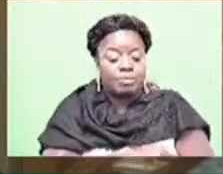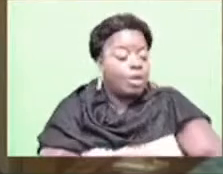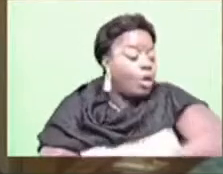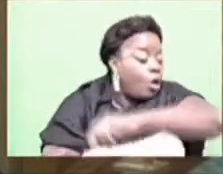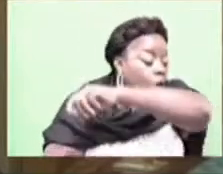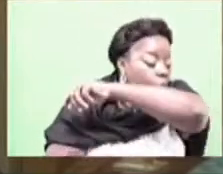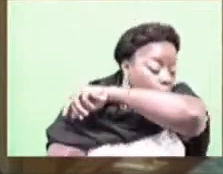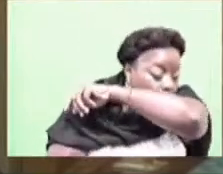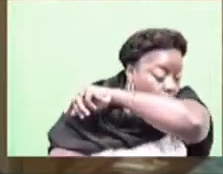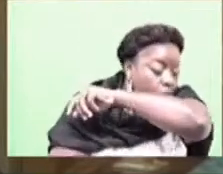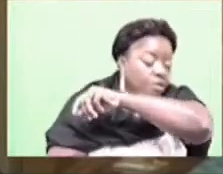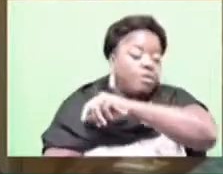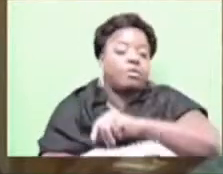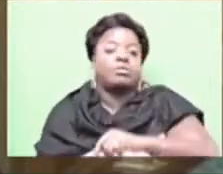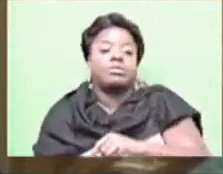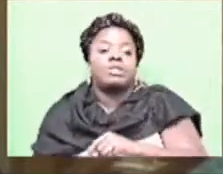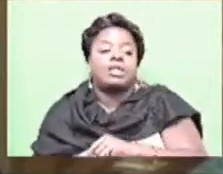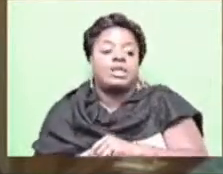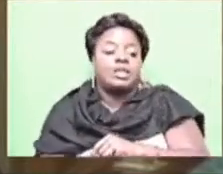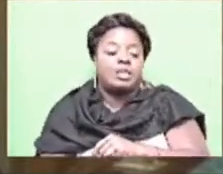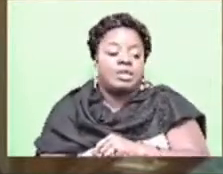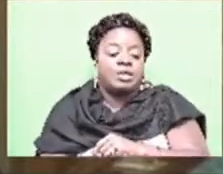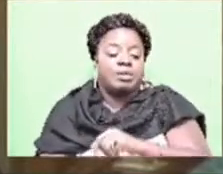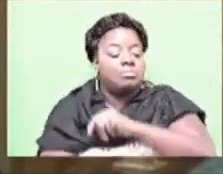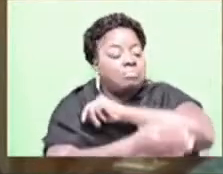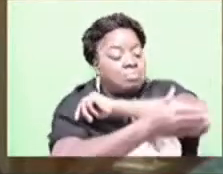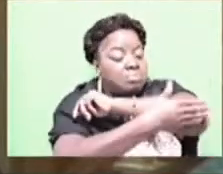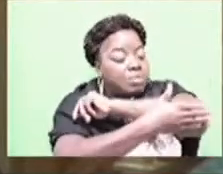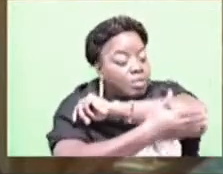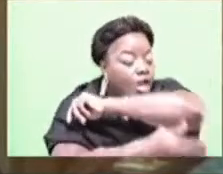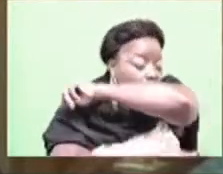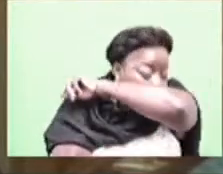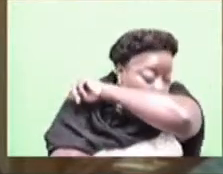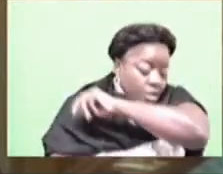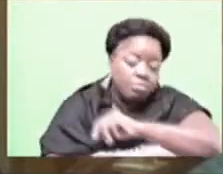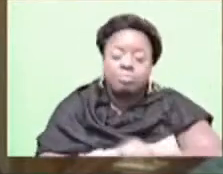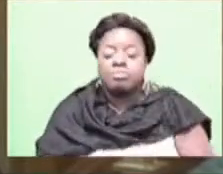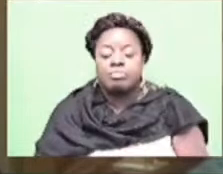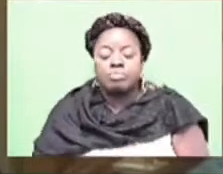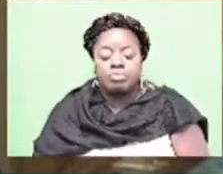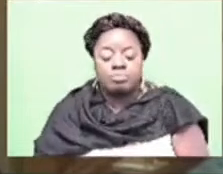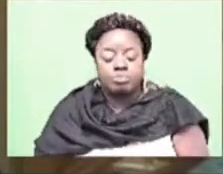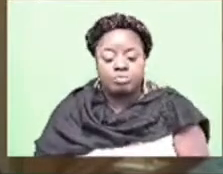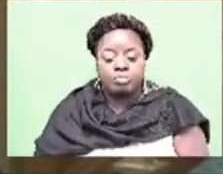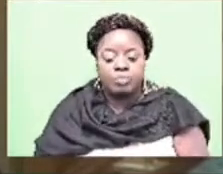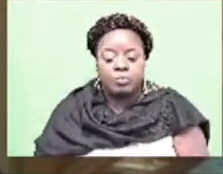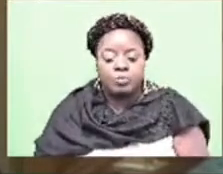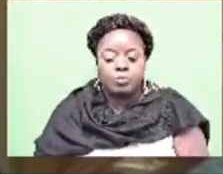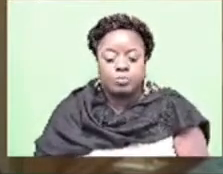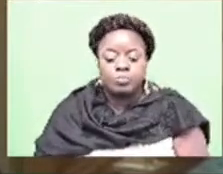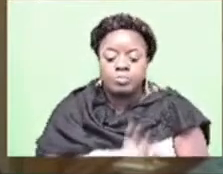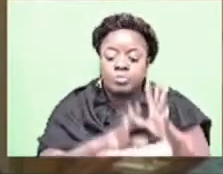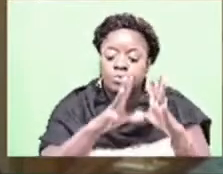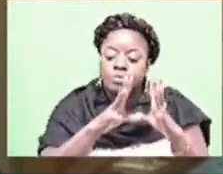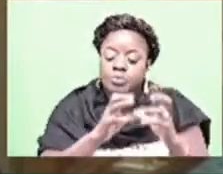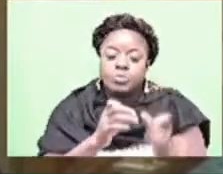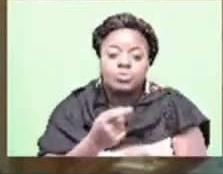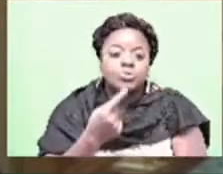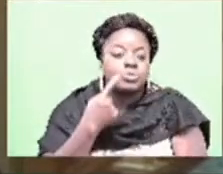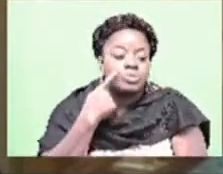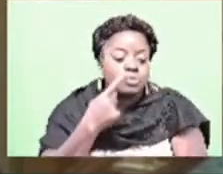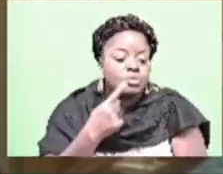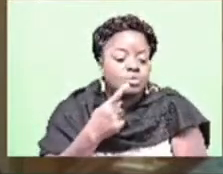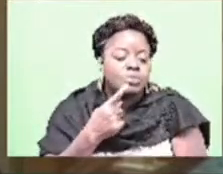your hand and elbow, and so on. I want to respond to my colleague from